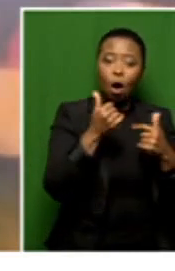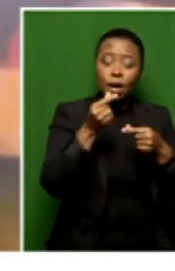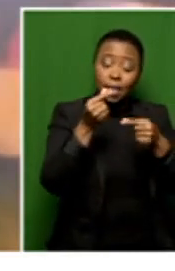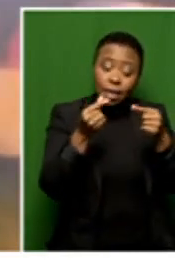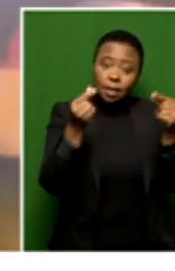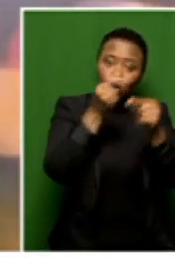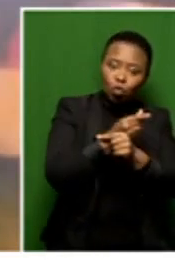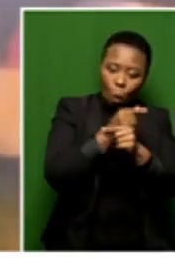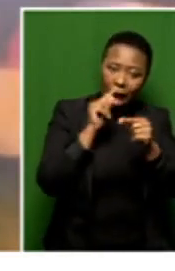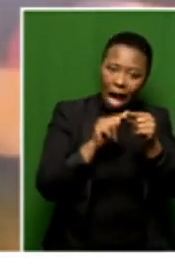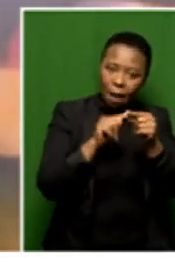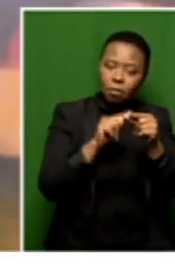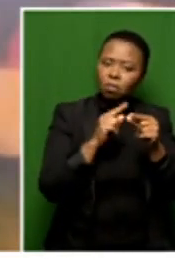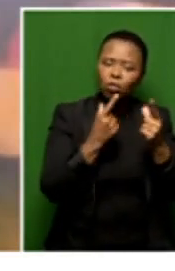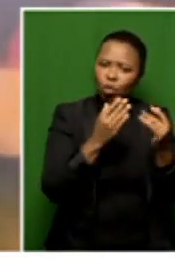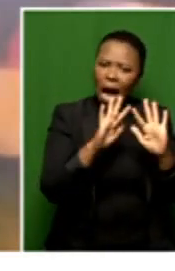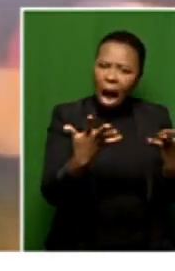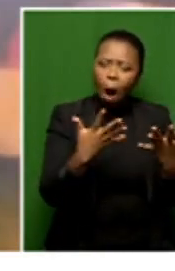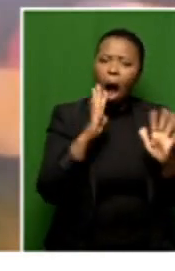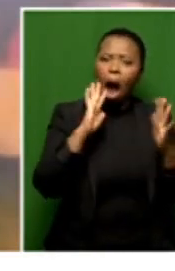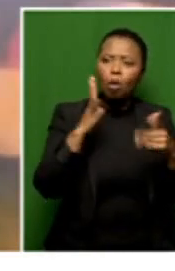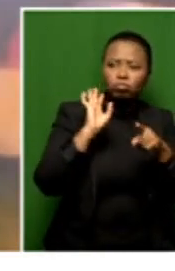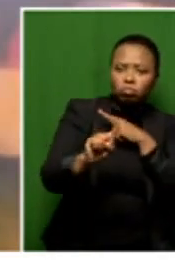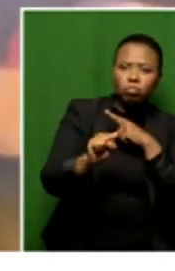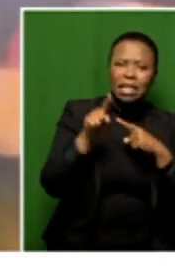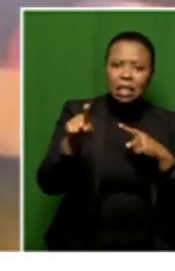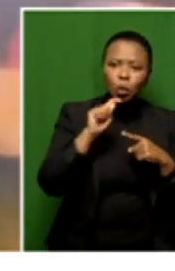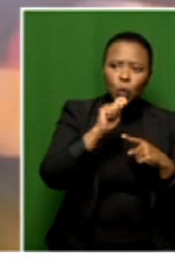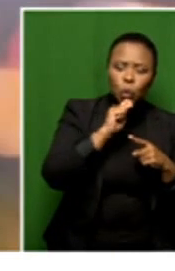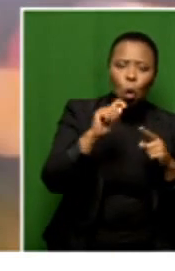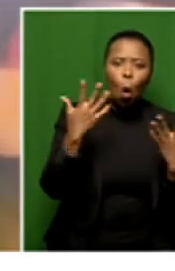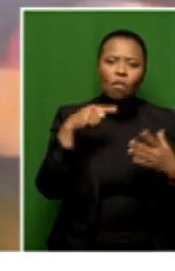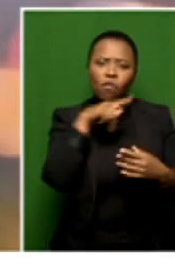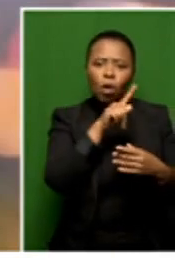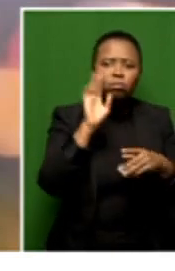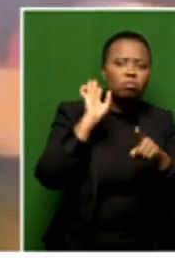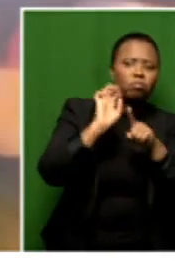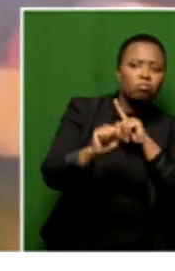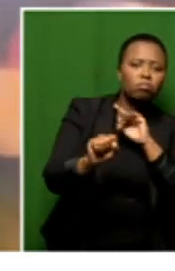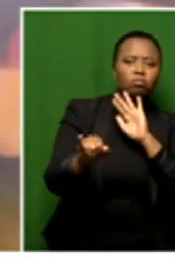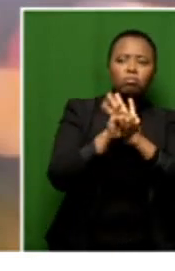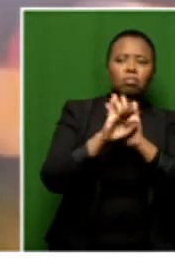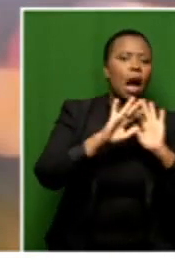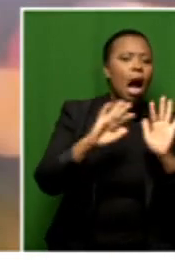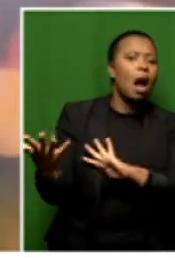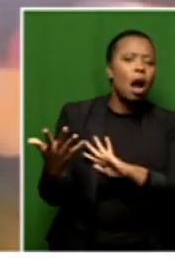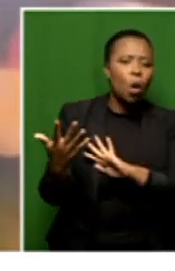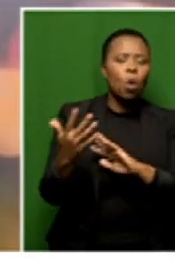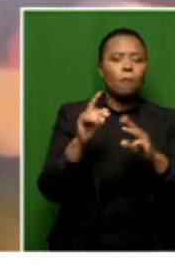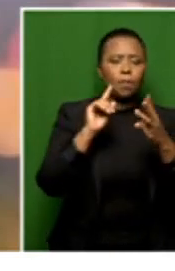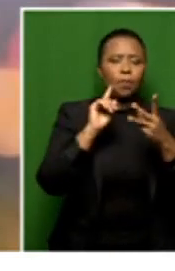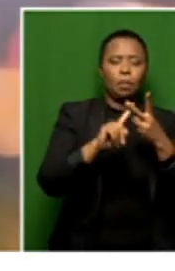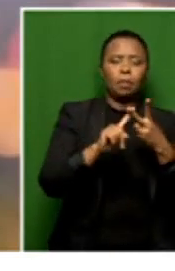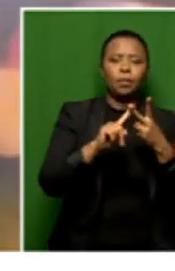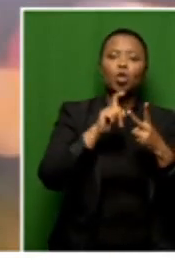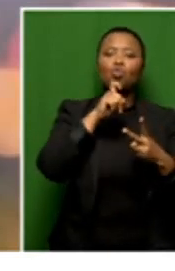do we identify between legitimate and fraudulent instances? How do we look at reducing